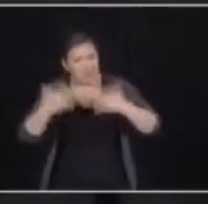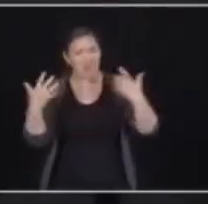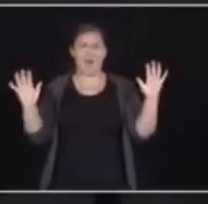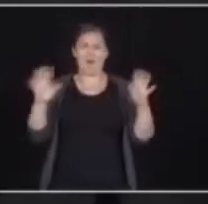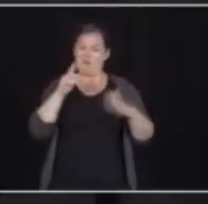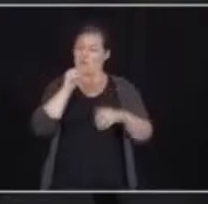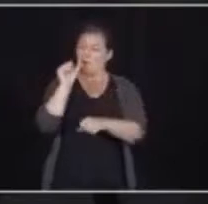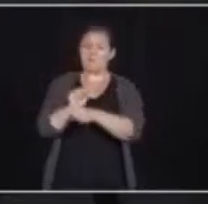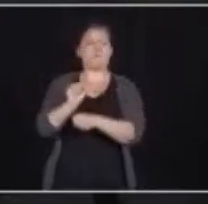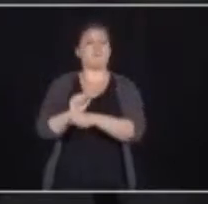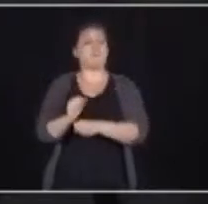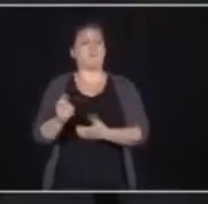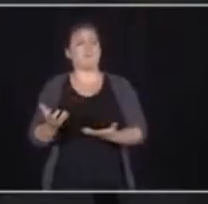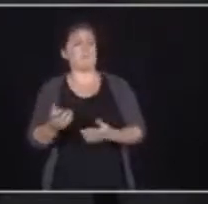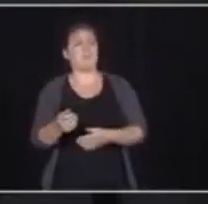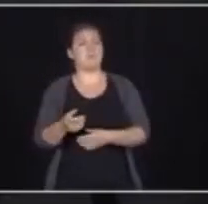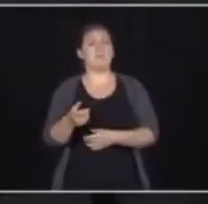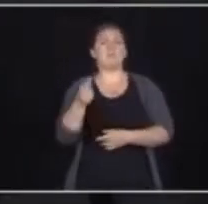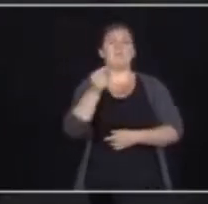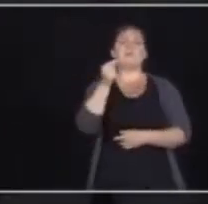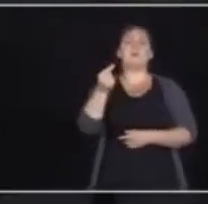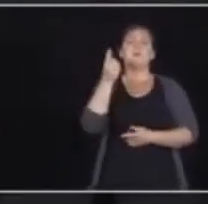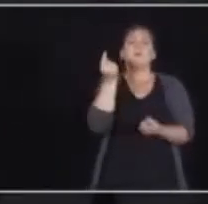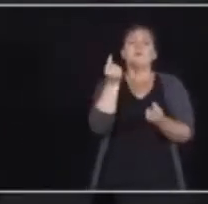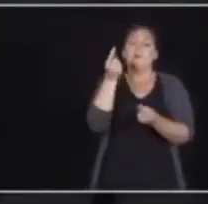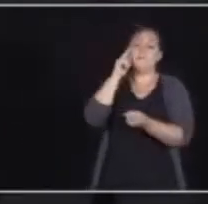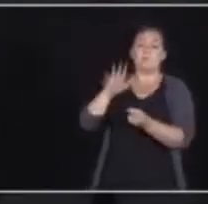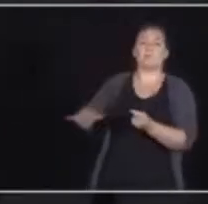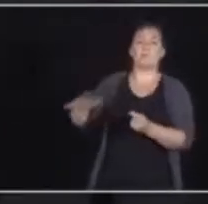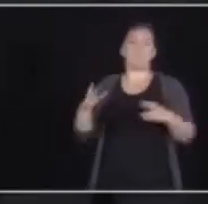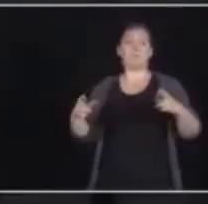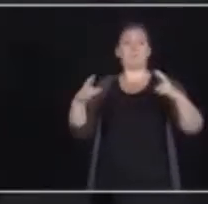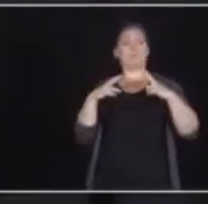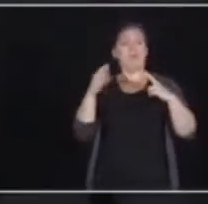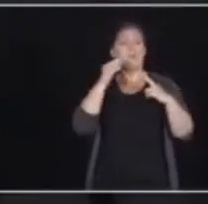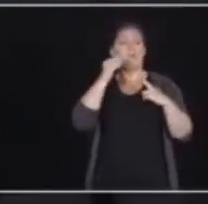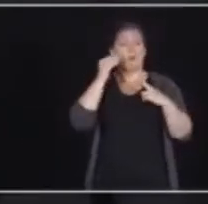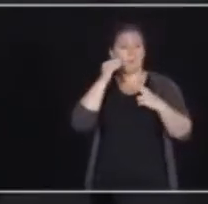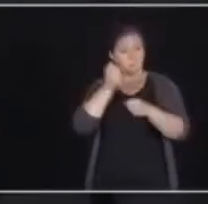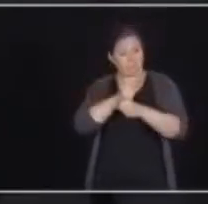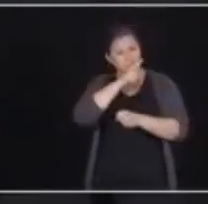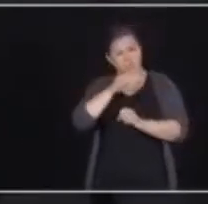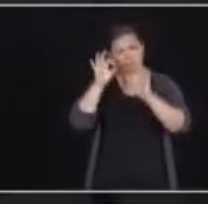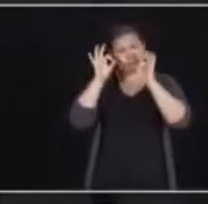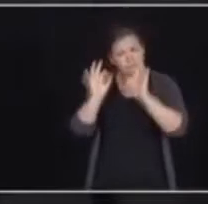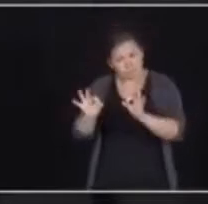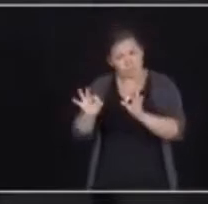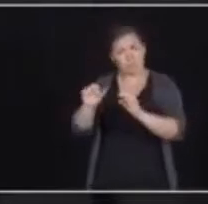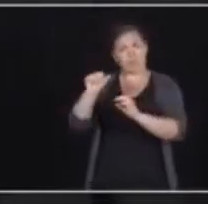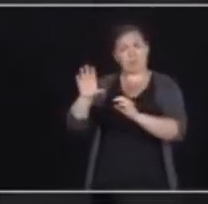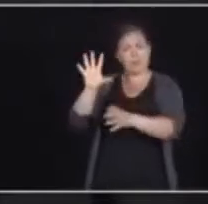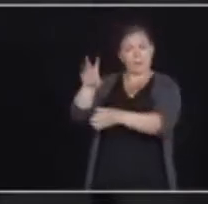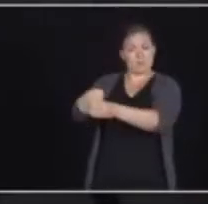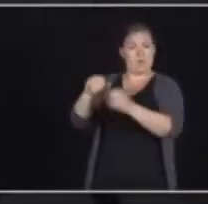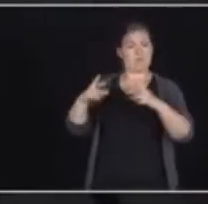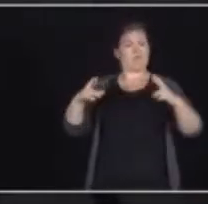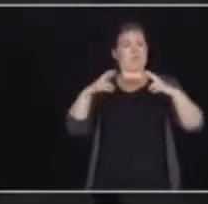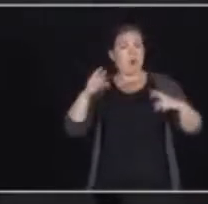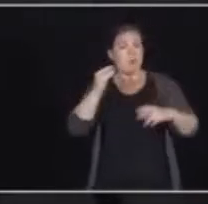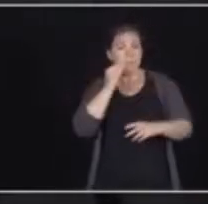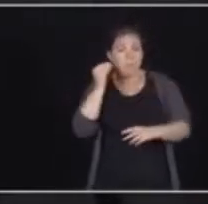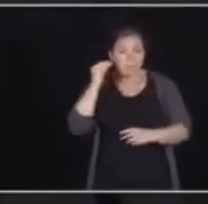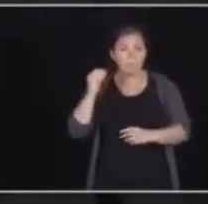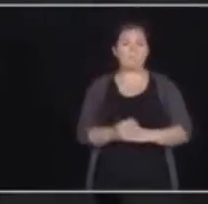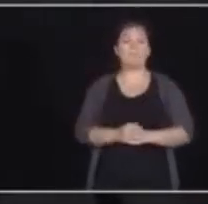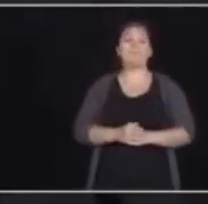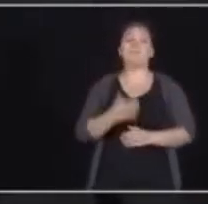government going to do to provide air conditioning in retirement residences? So thank you for the question. I'm not going to speak